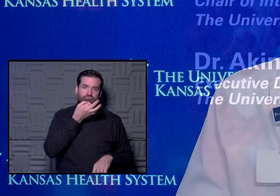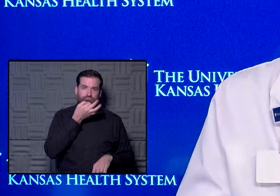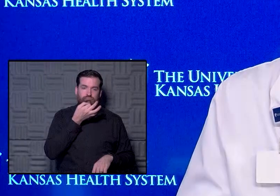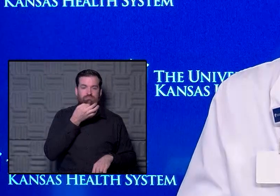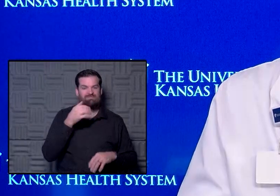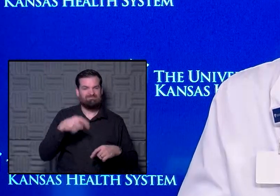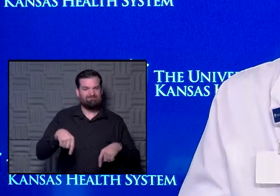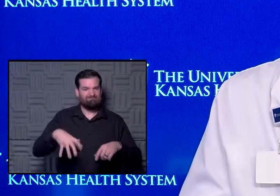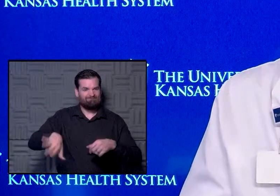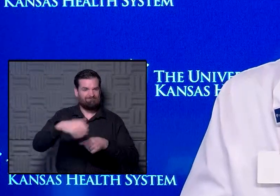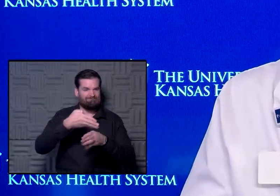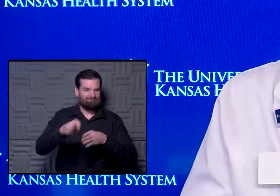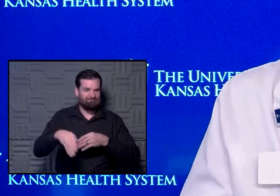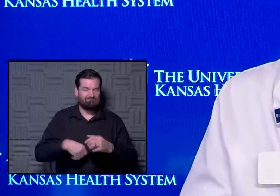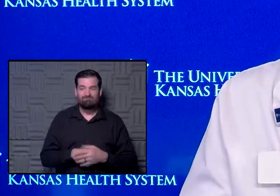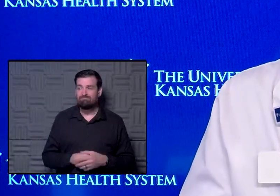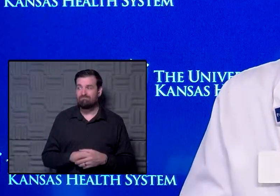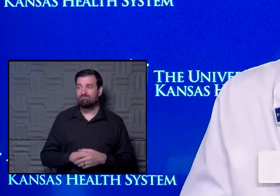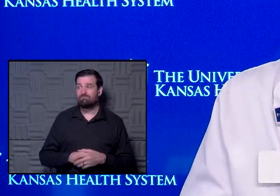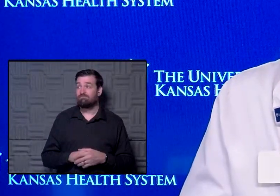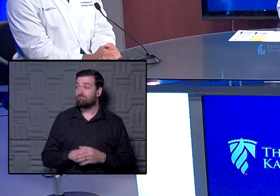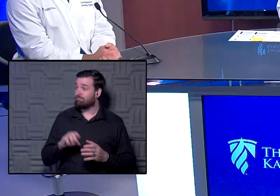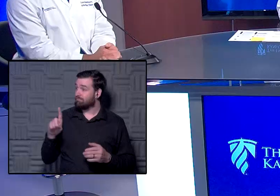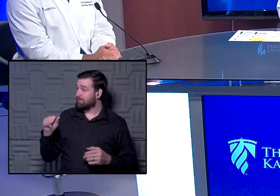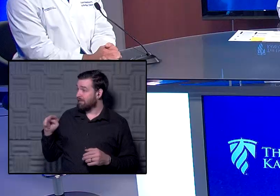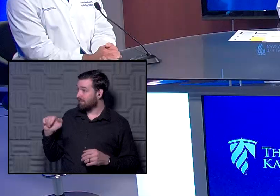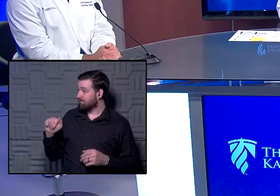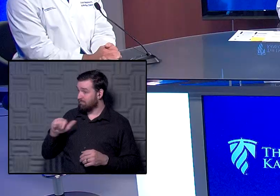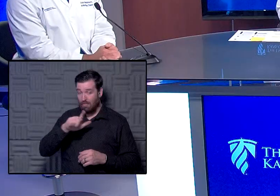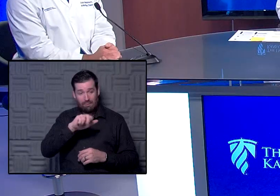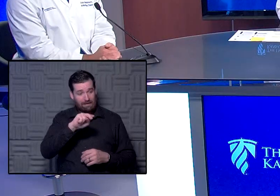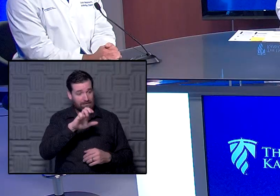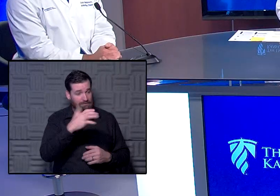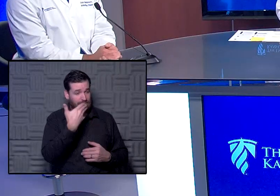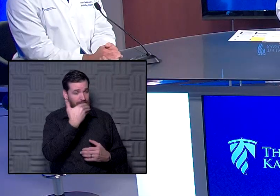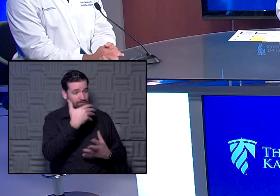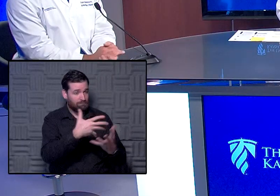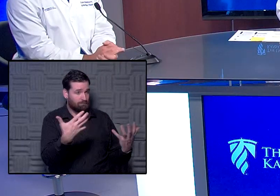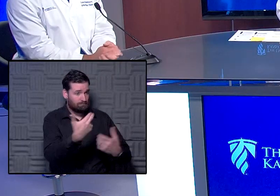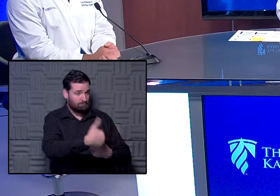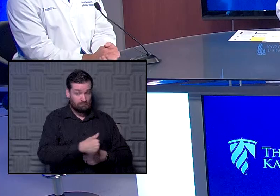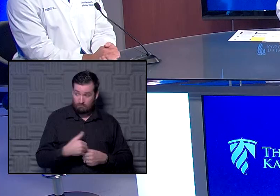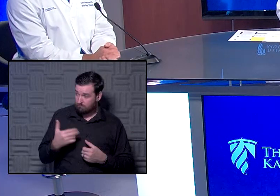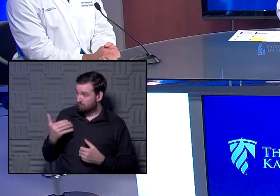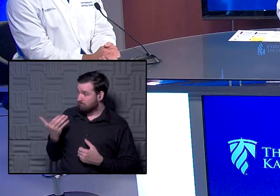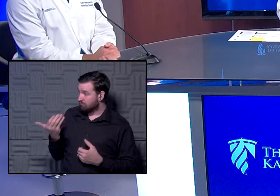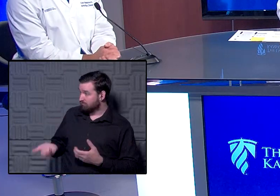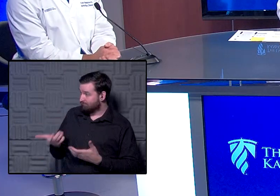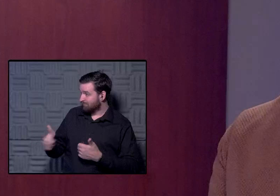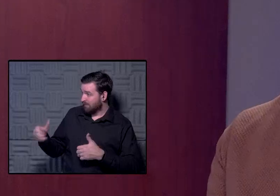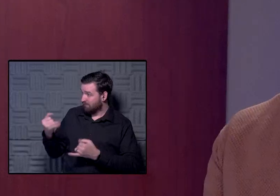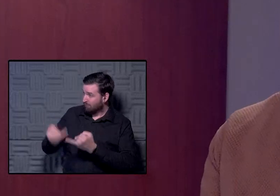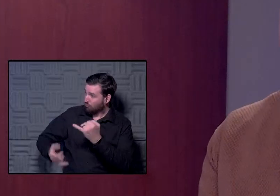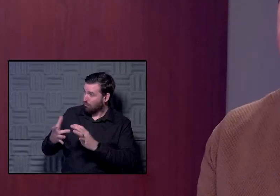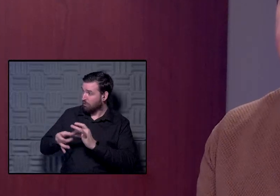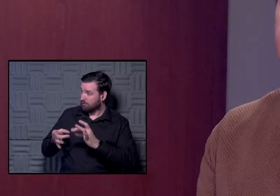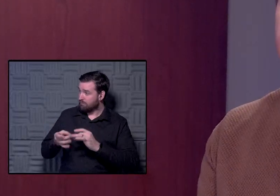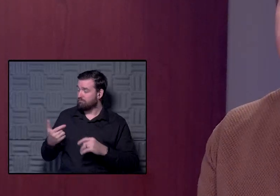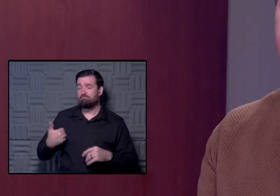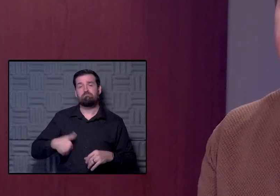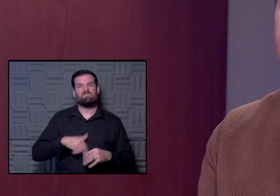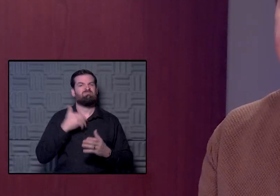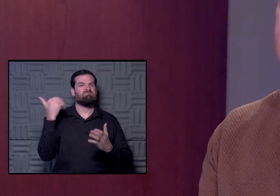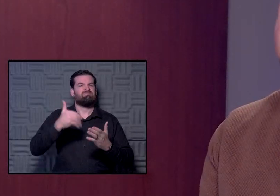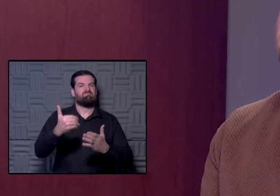this space. So, Dana, Lance, thanks for joining us. Lance, any final thoughts today? As we get